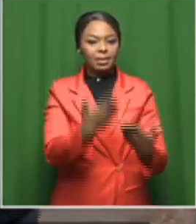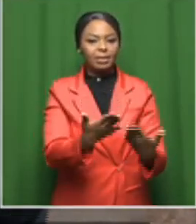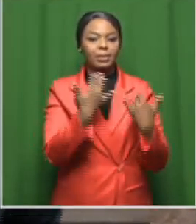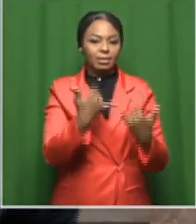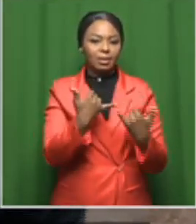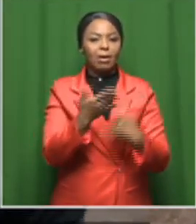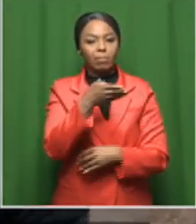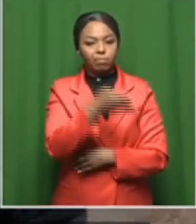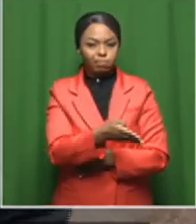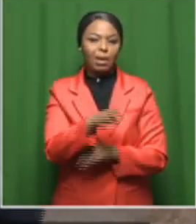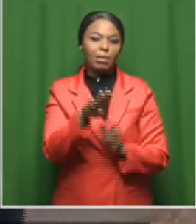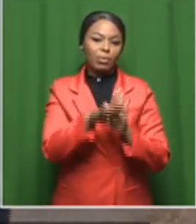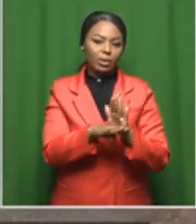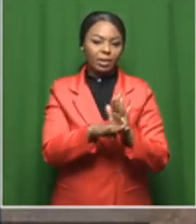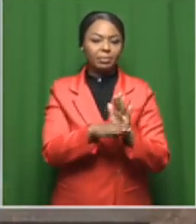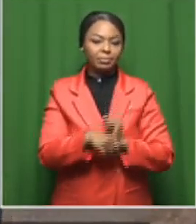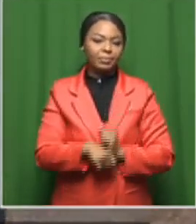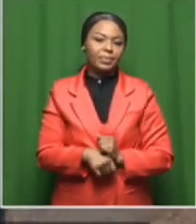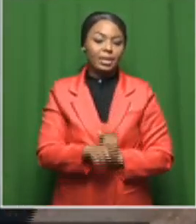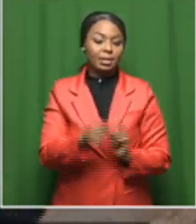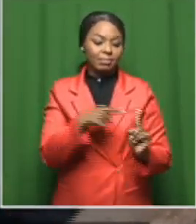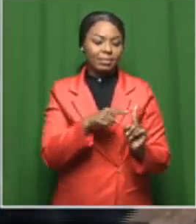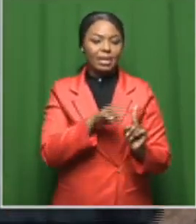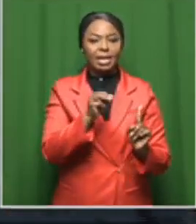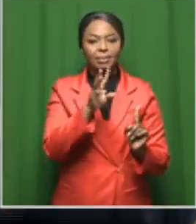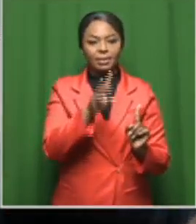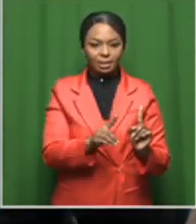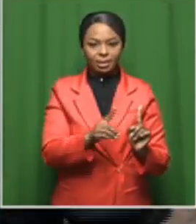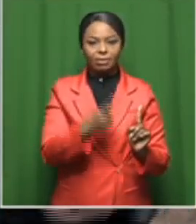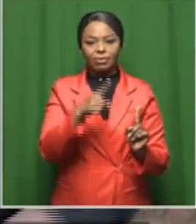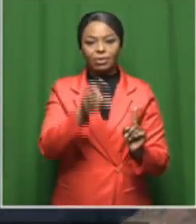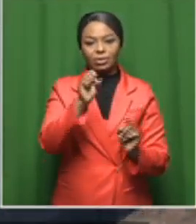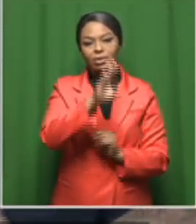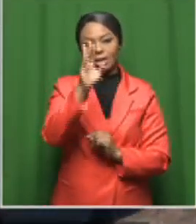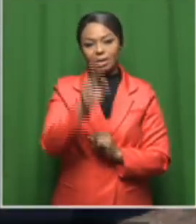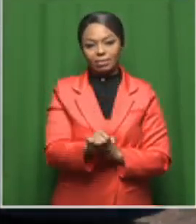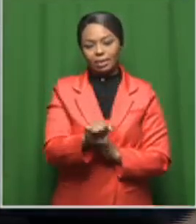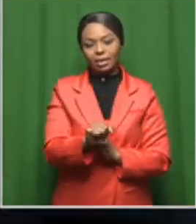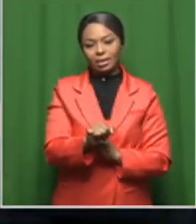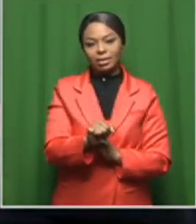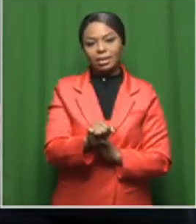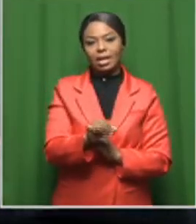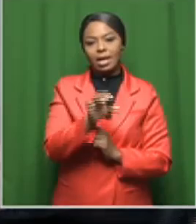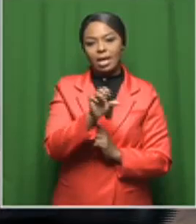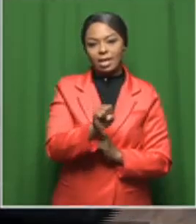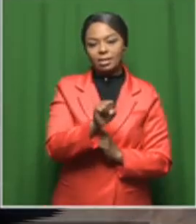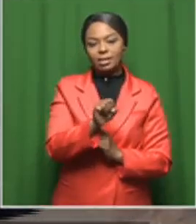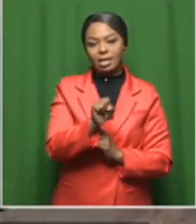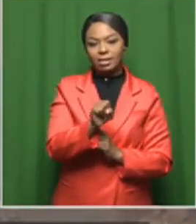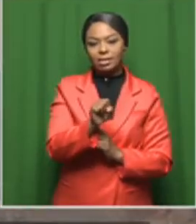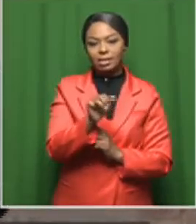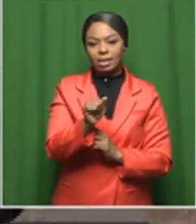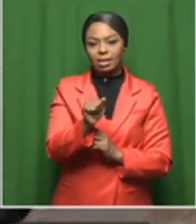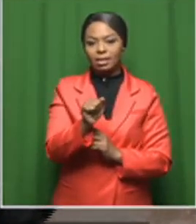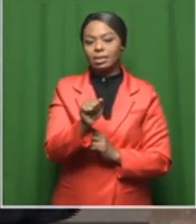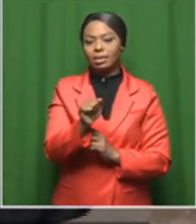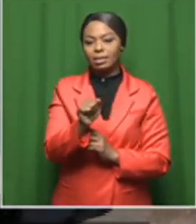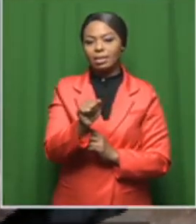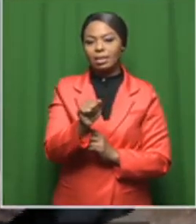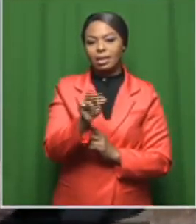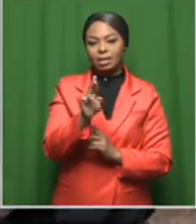is the MD of the South African Radio Astronomy Observatory, as we're coming to you from an